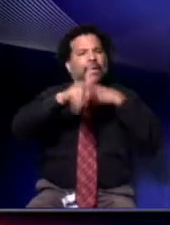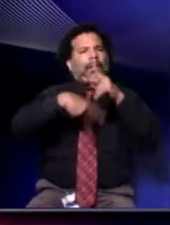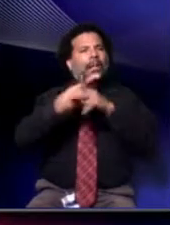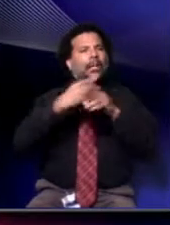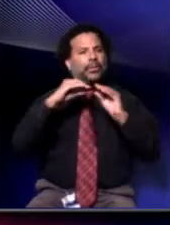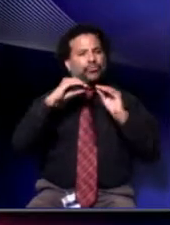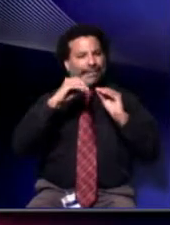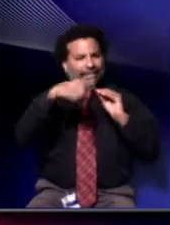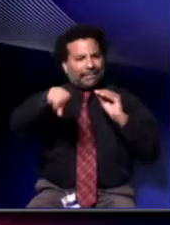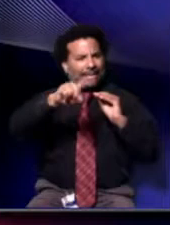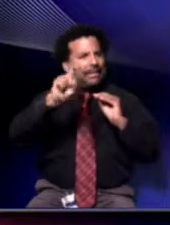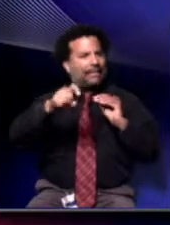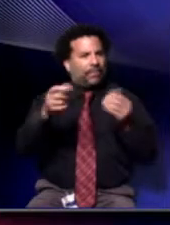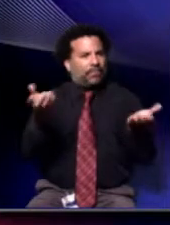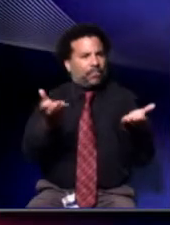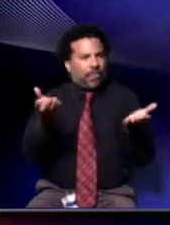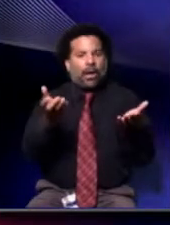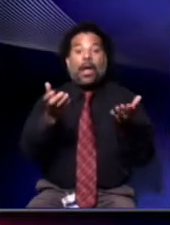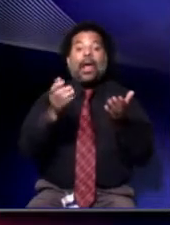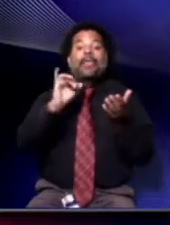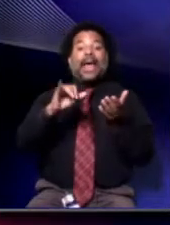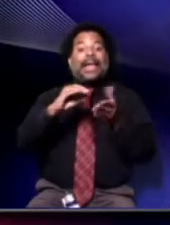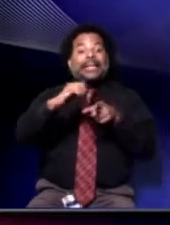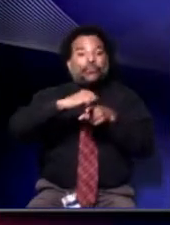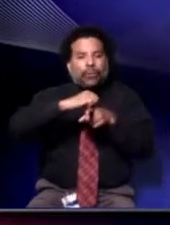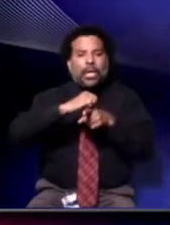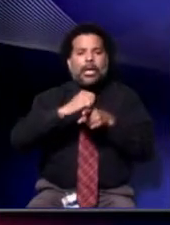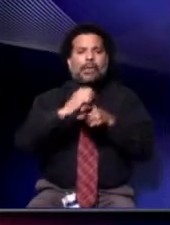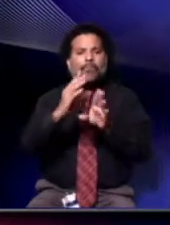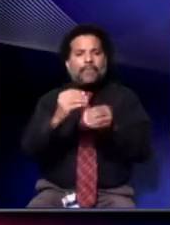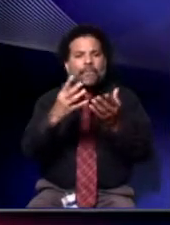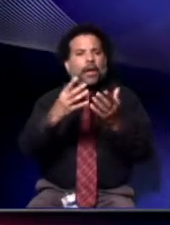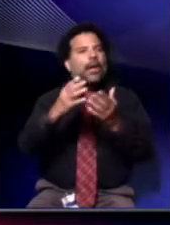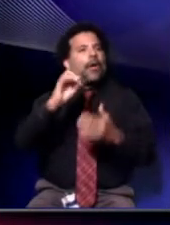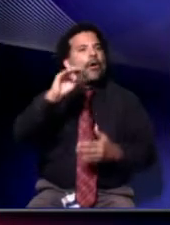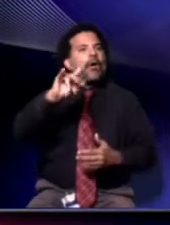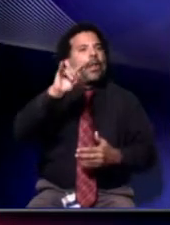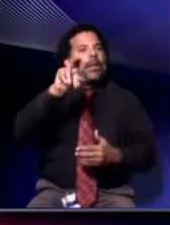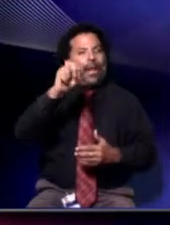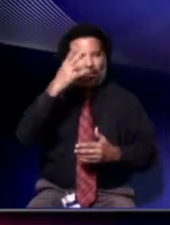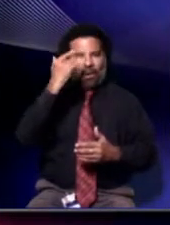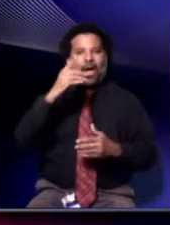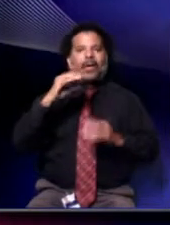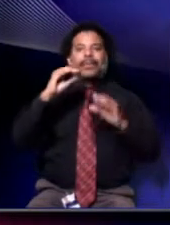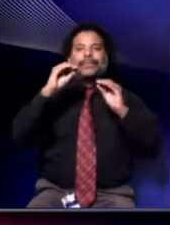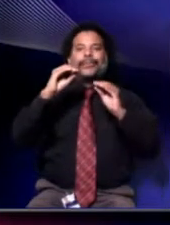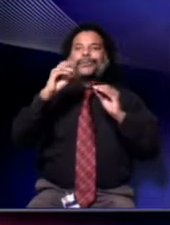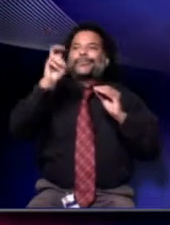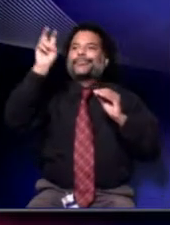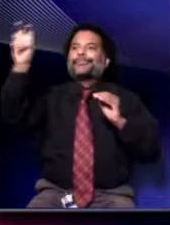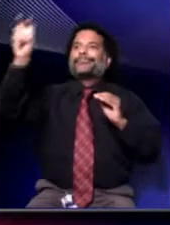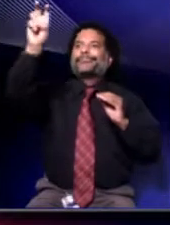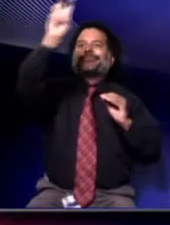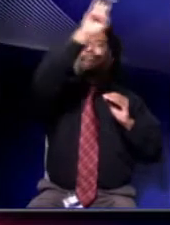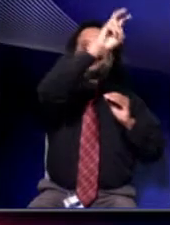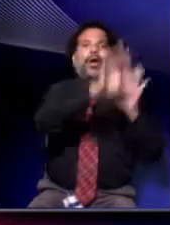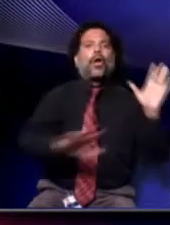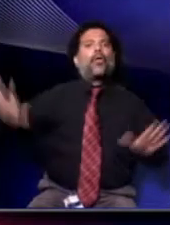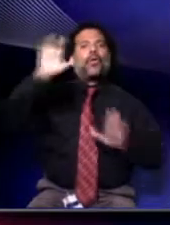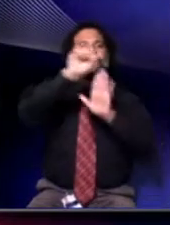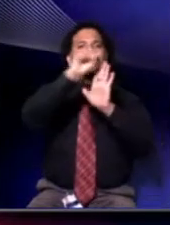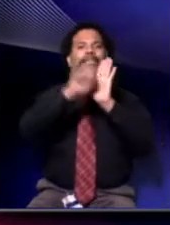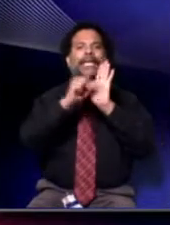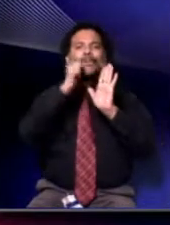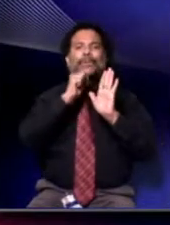how we could make it available online, being that our itinerant teachers are all over the state. Through that group, they decided that the first